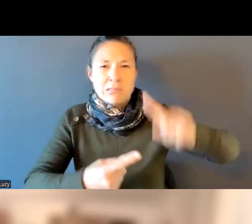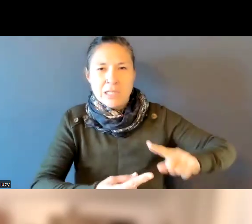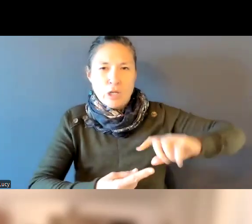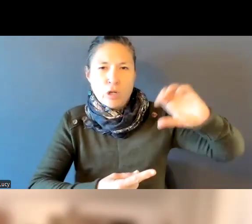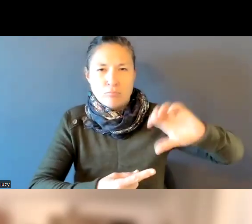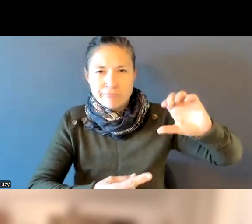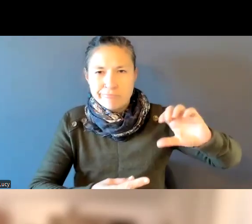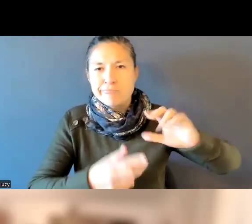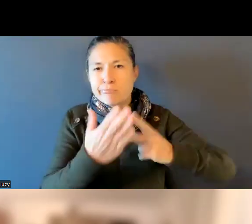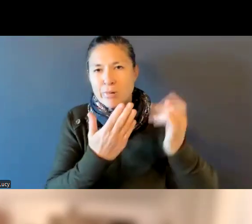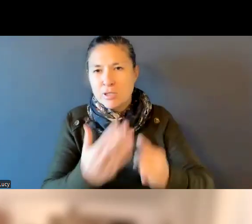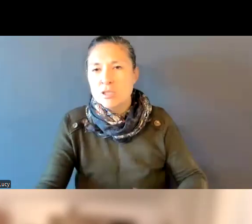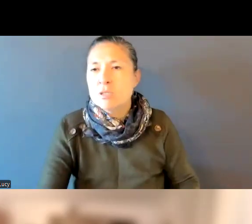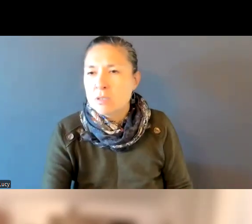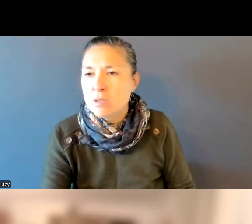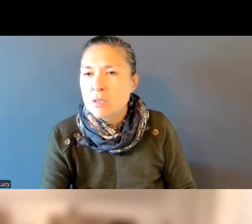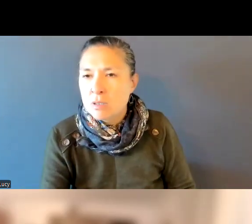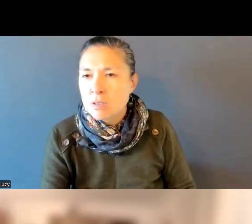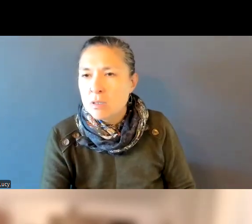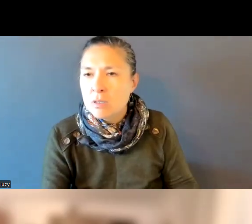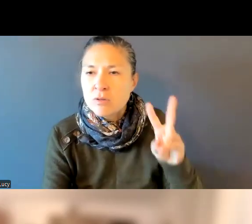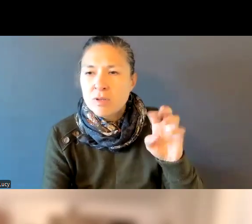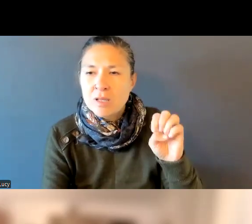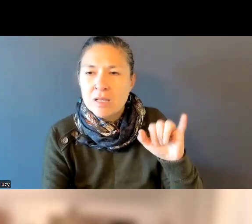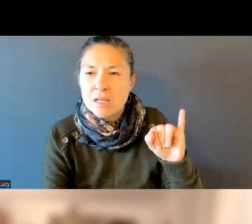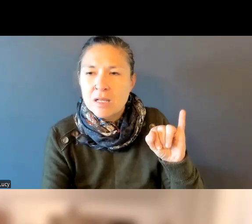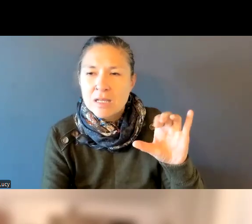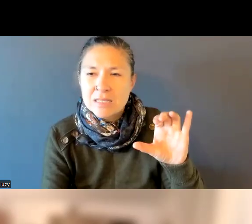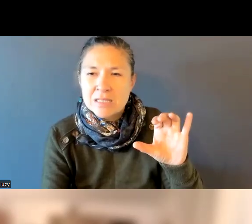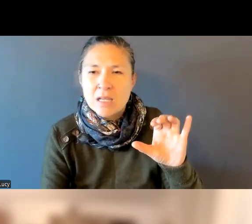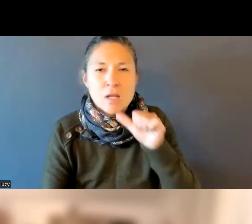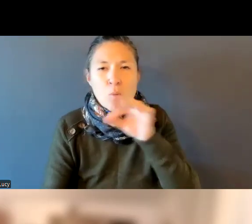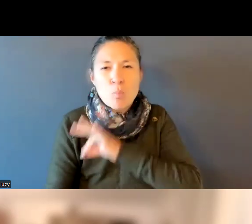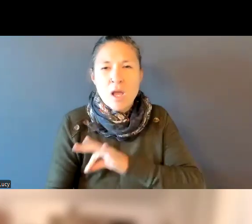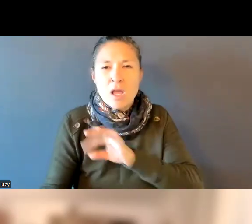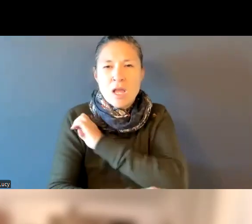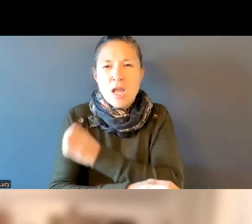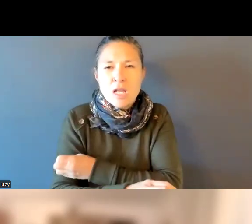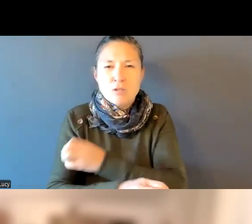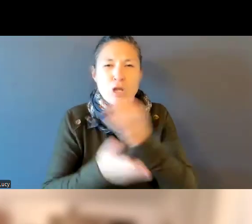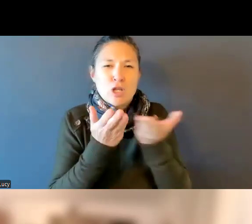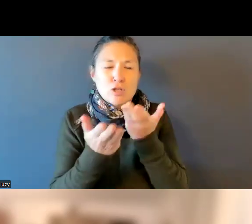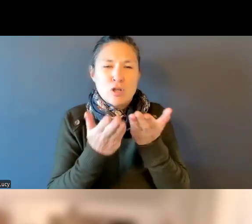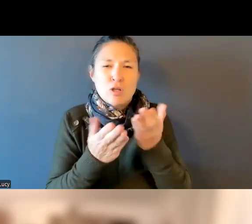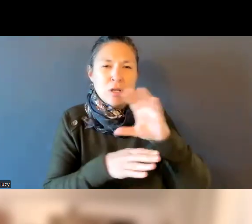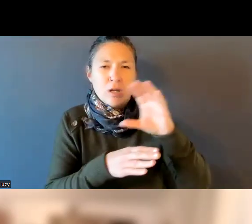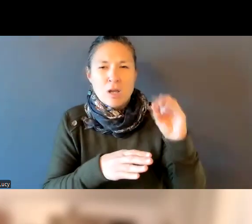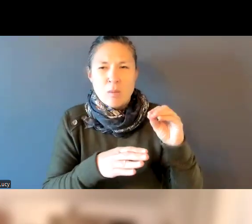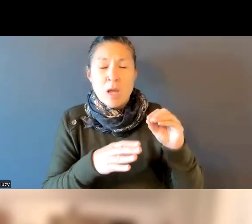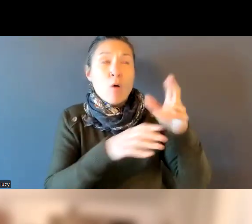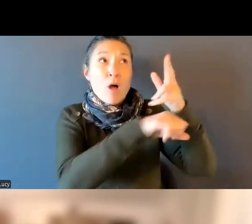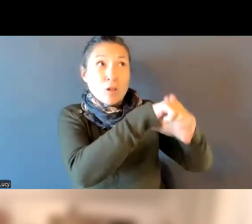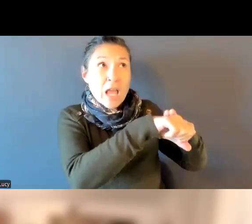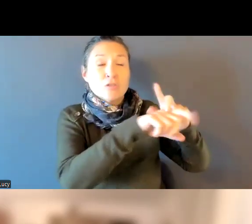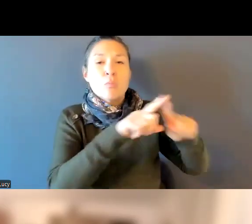project. The EIC is a nonprofit energy services firm working nationally, but with origins in New England, where I'm